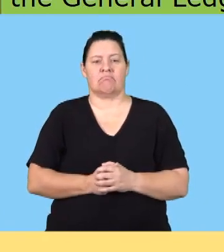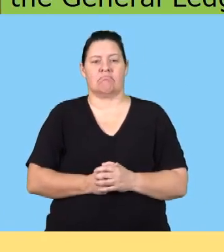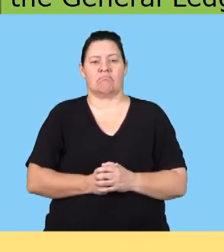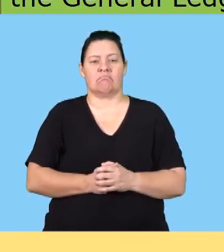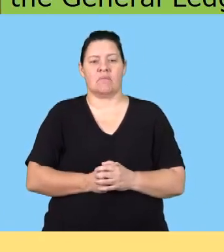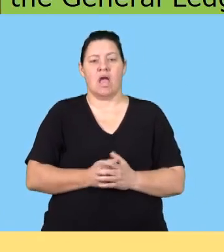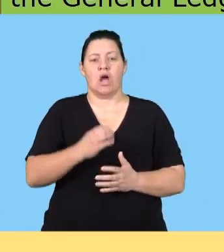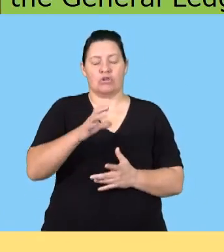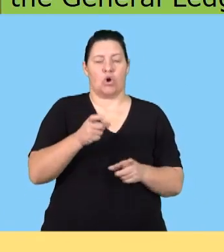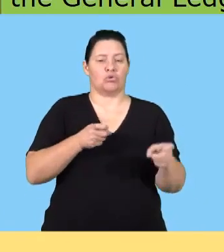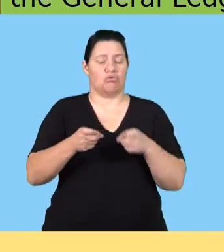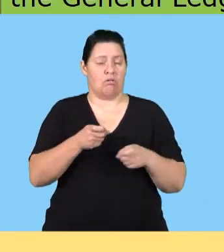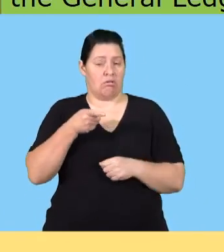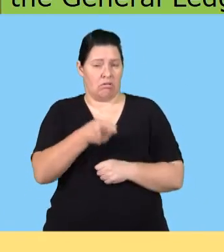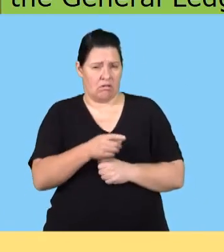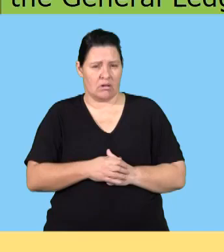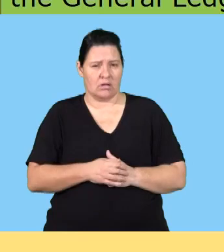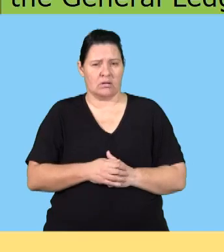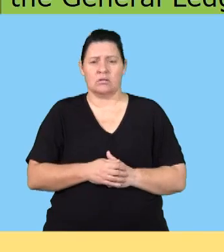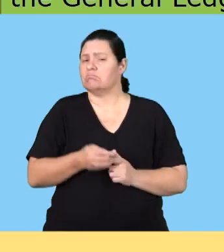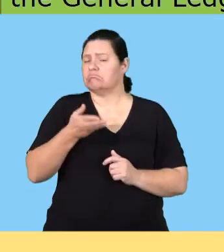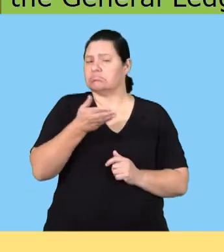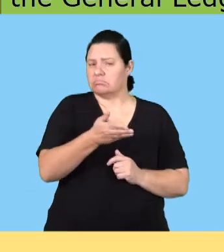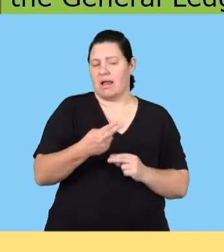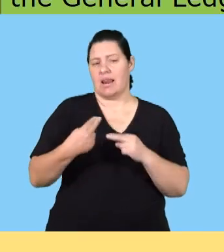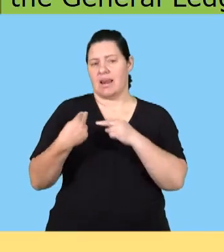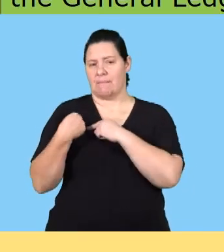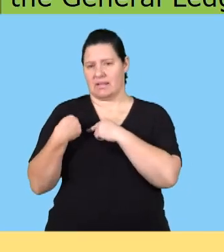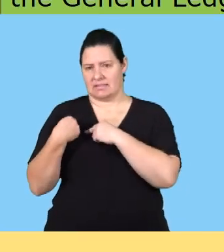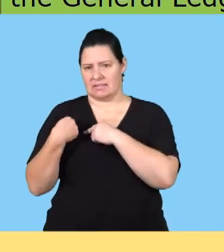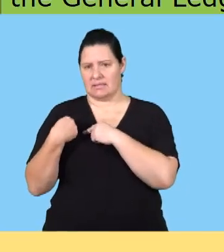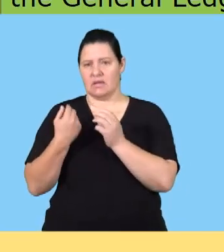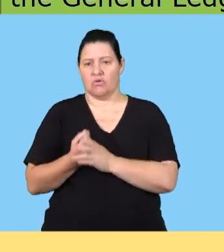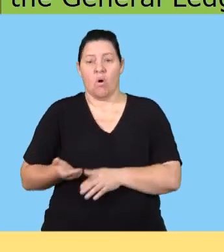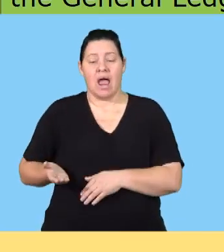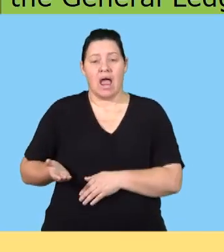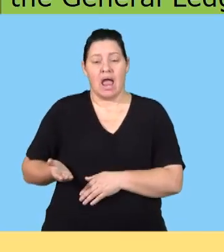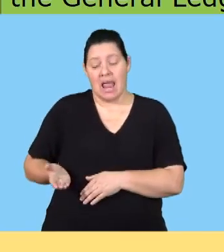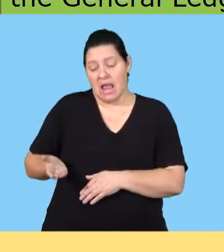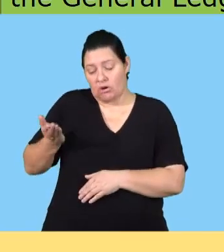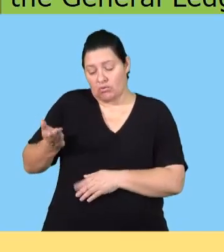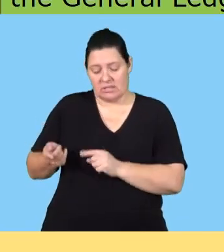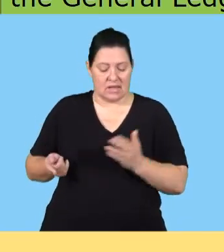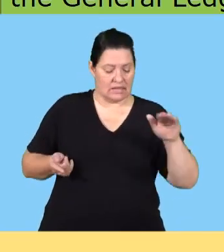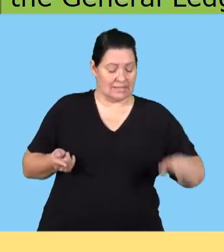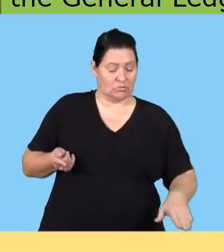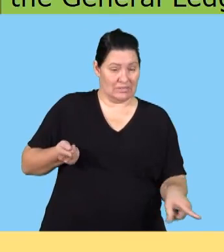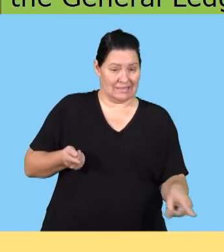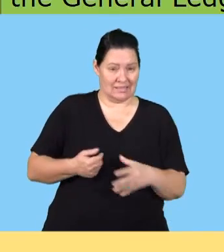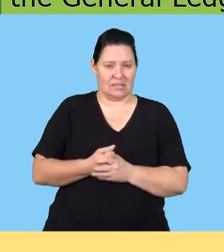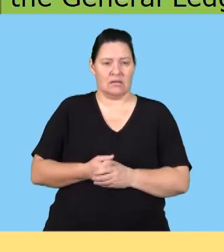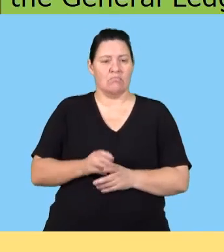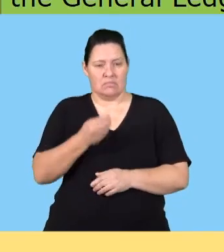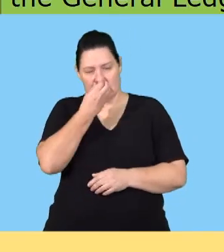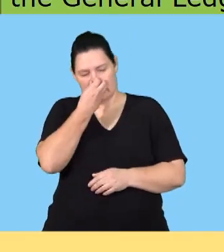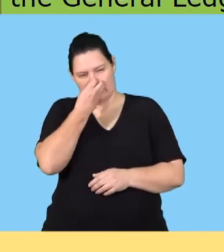Creditors control. Creditors control is a liability. So it increases here, it decreases there. So I'm going to come